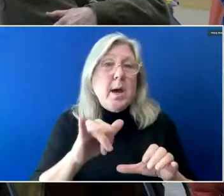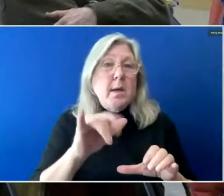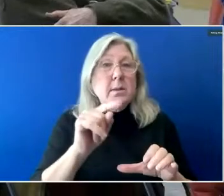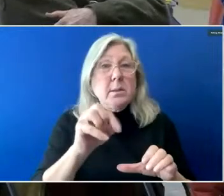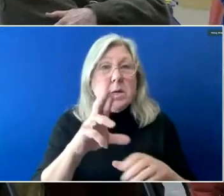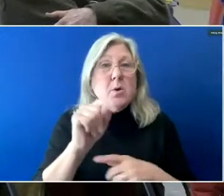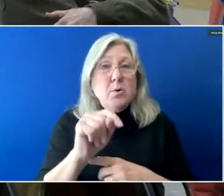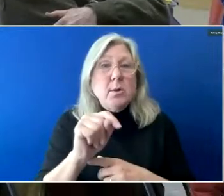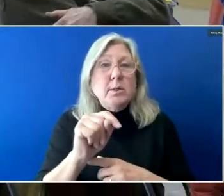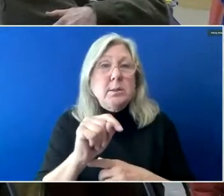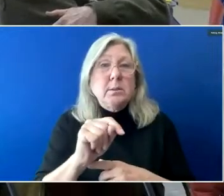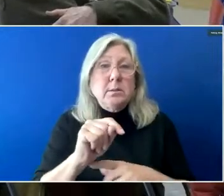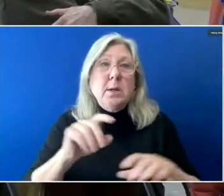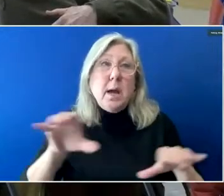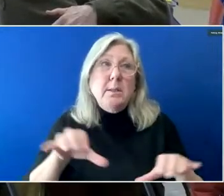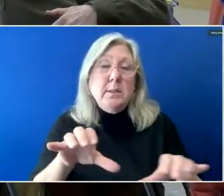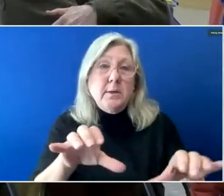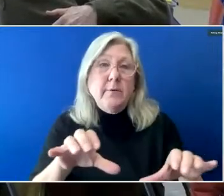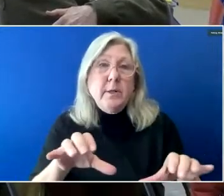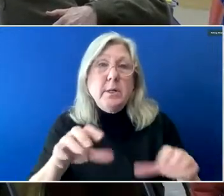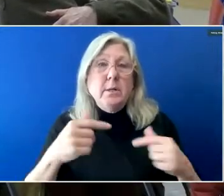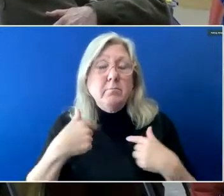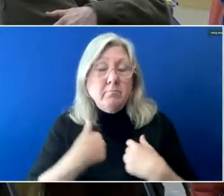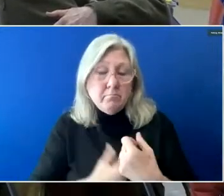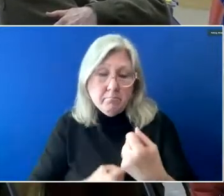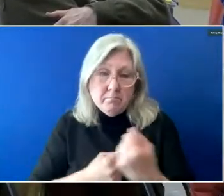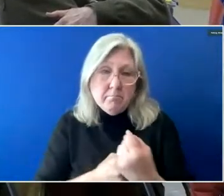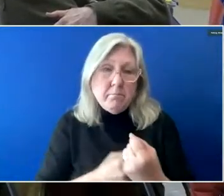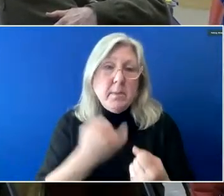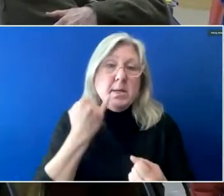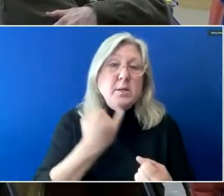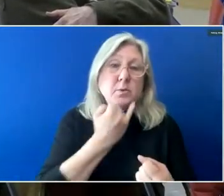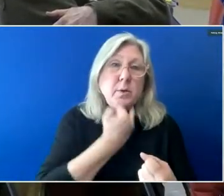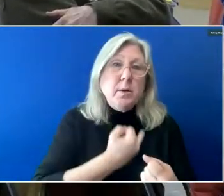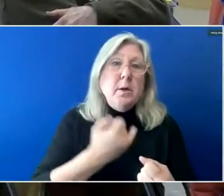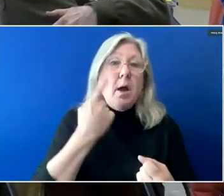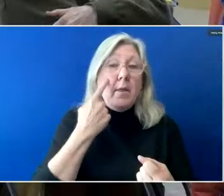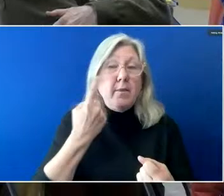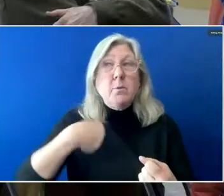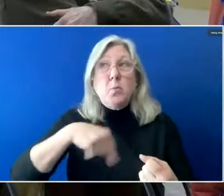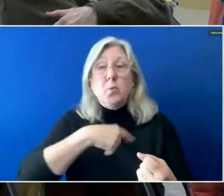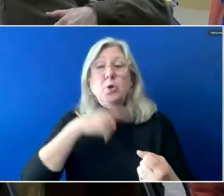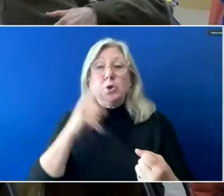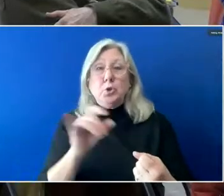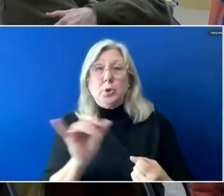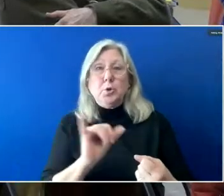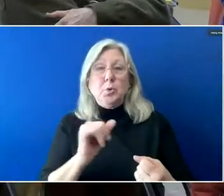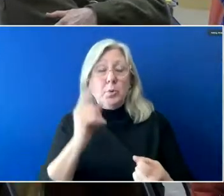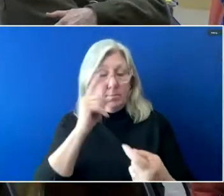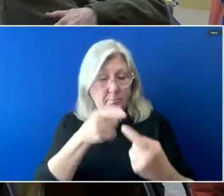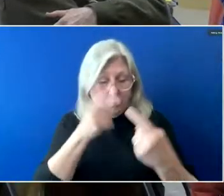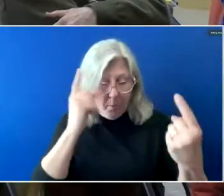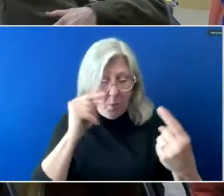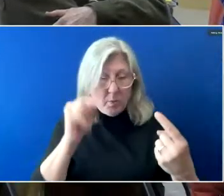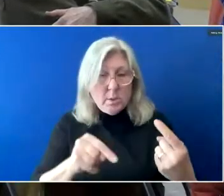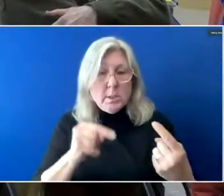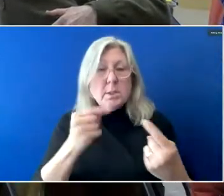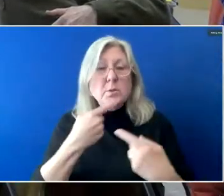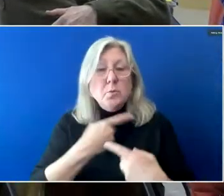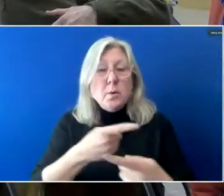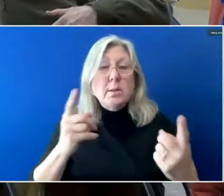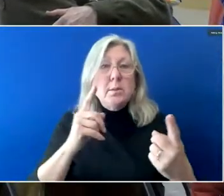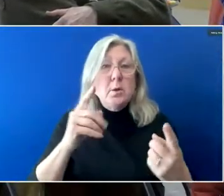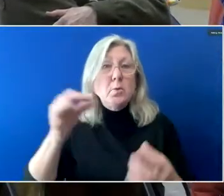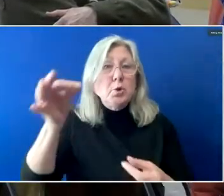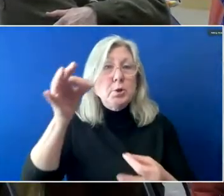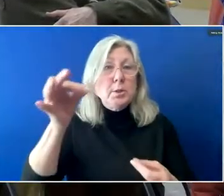activity um I stand with Israel I think we should too I oppose this resolution uh every people